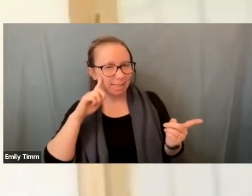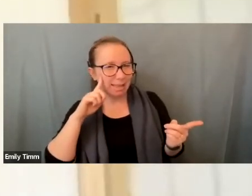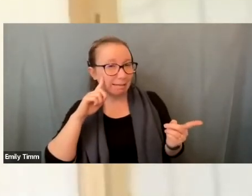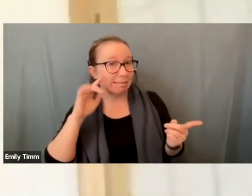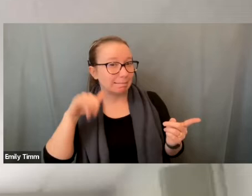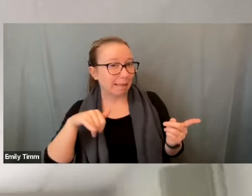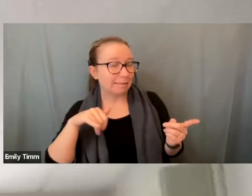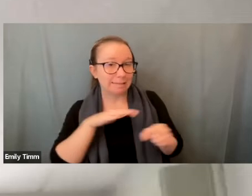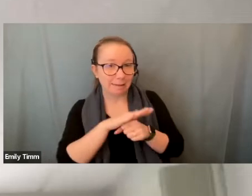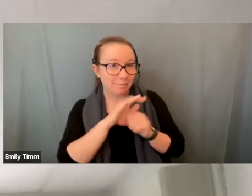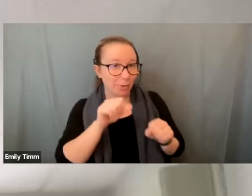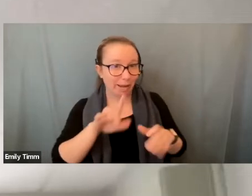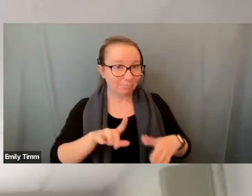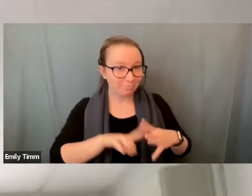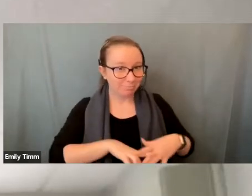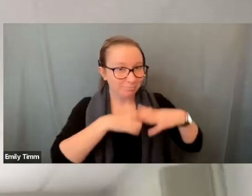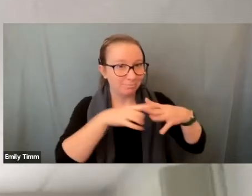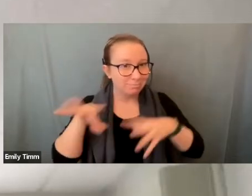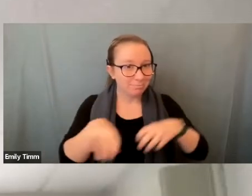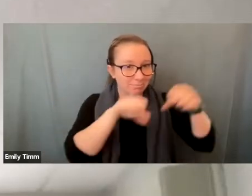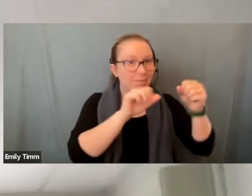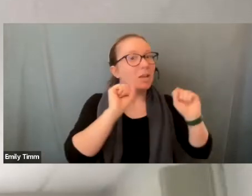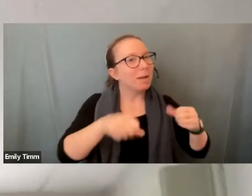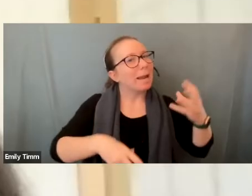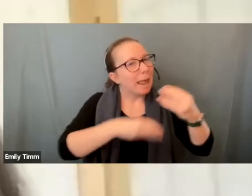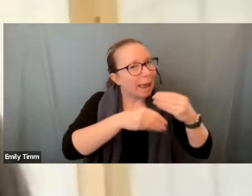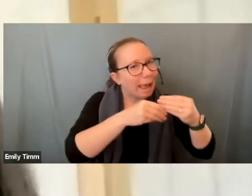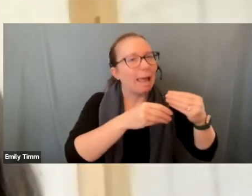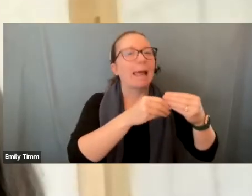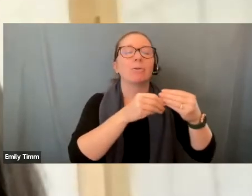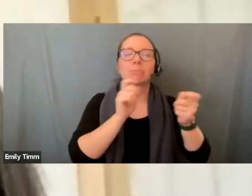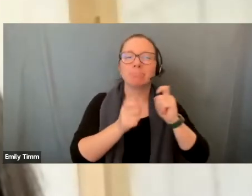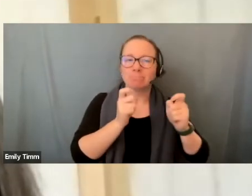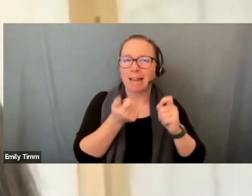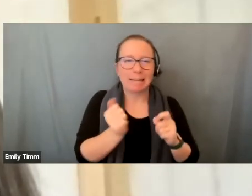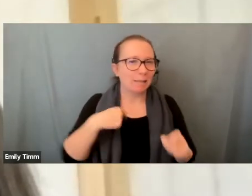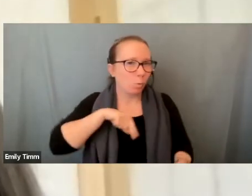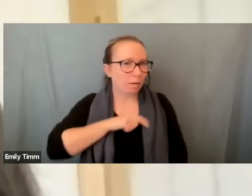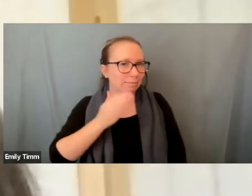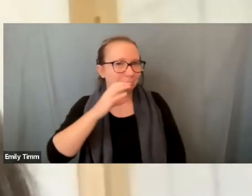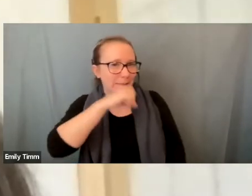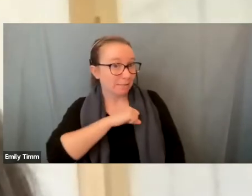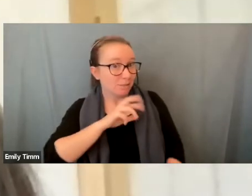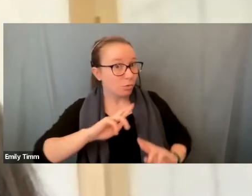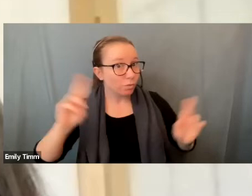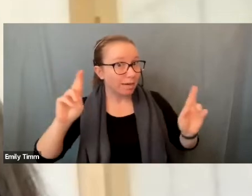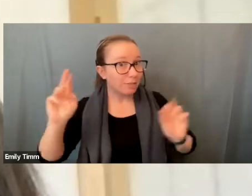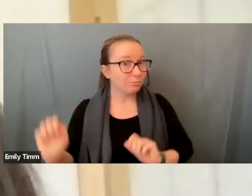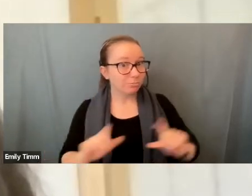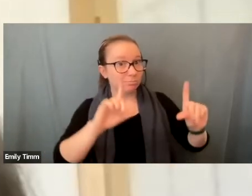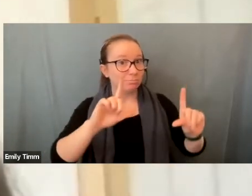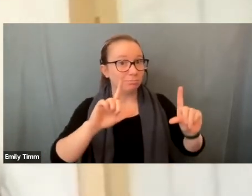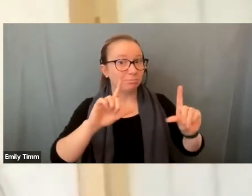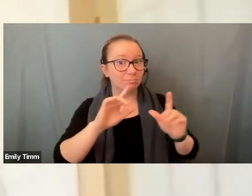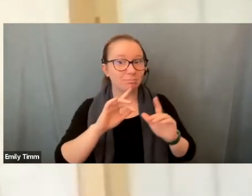begin with, and you can add and fill in the gaps of anything Chris or I might have missed. So are you ready to come up to our virtual